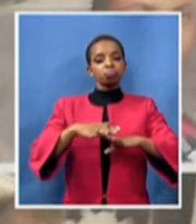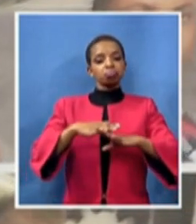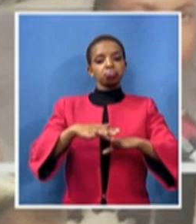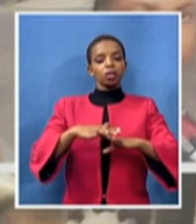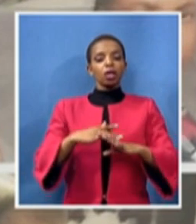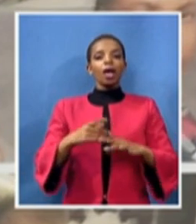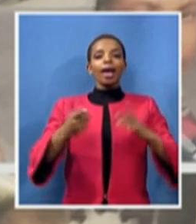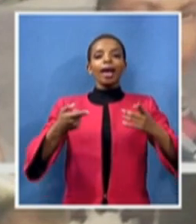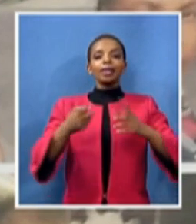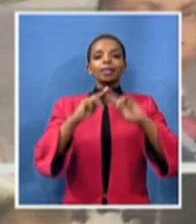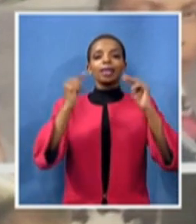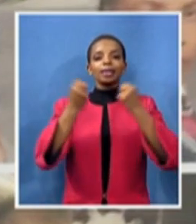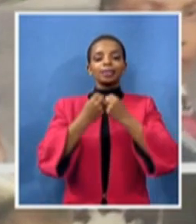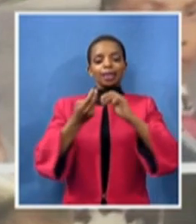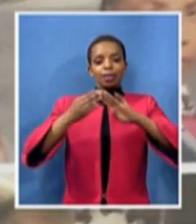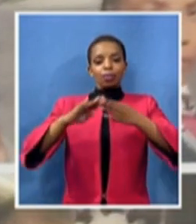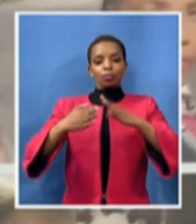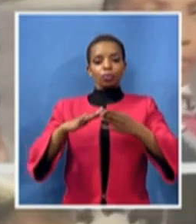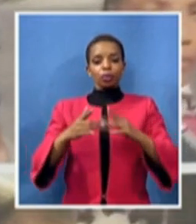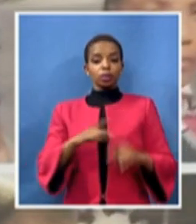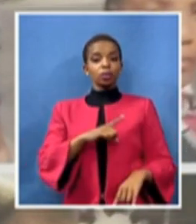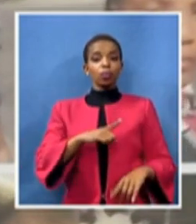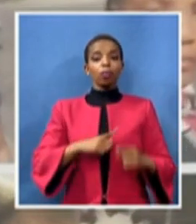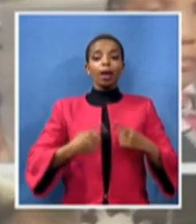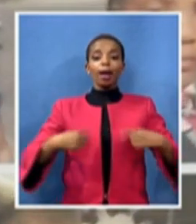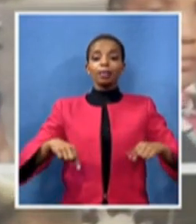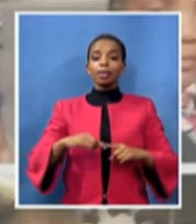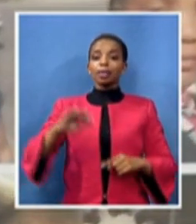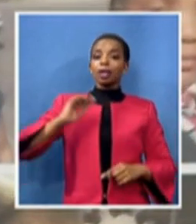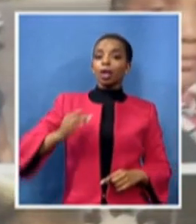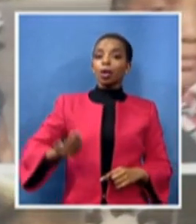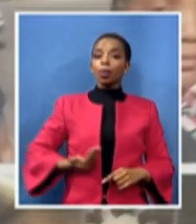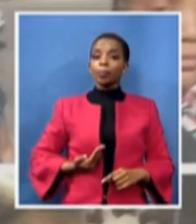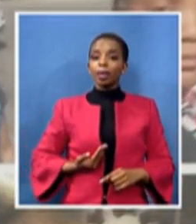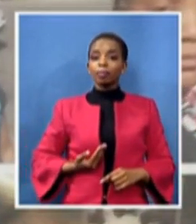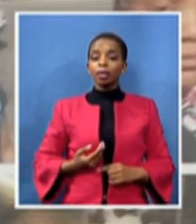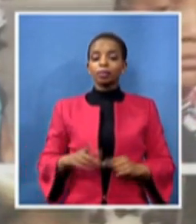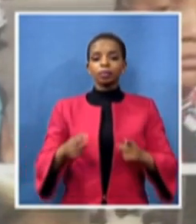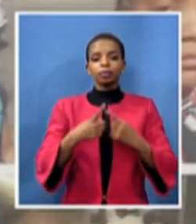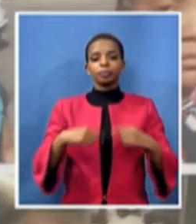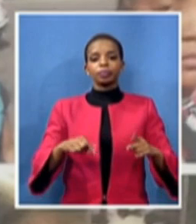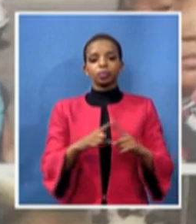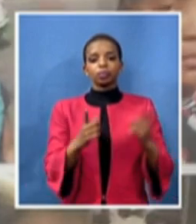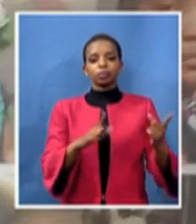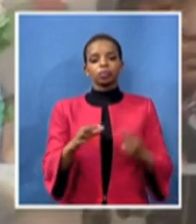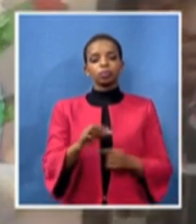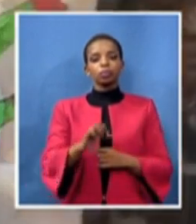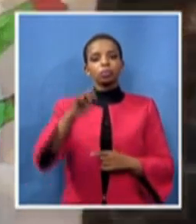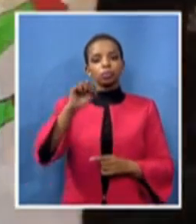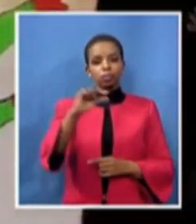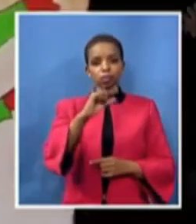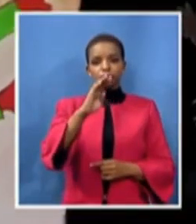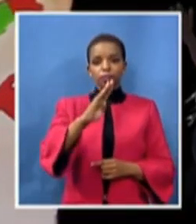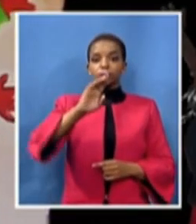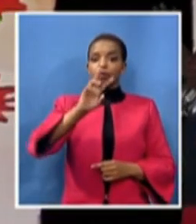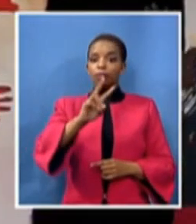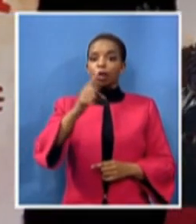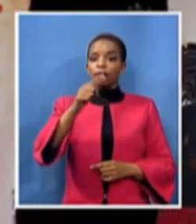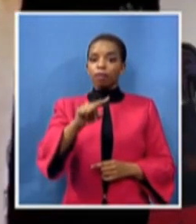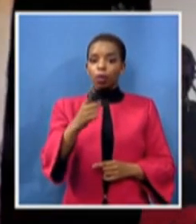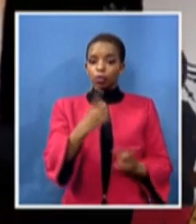women, as the women at the coalface of gender-based violence, to fix this massive fault in our new society.